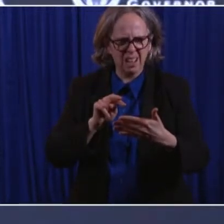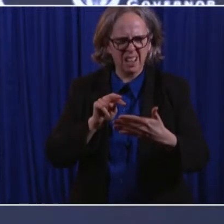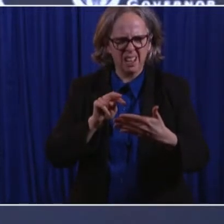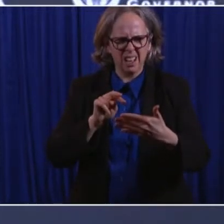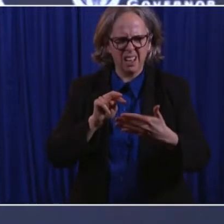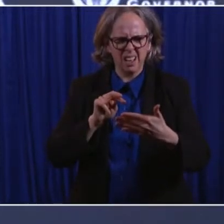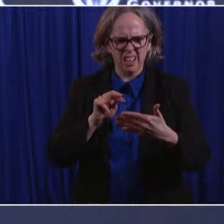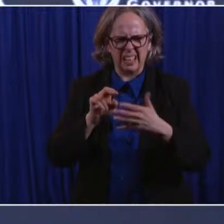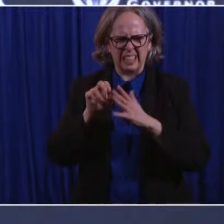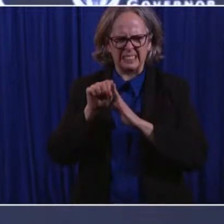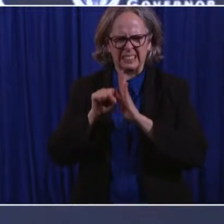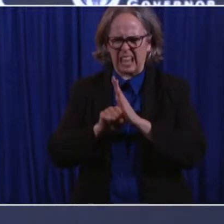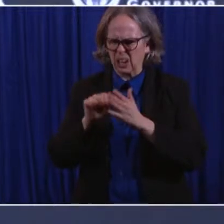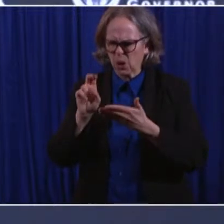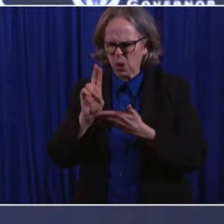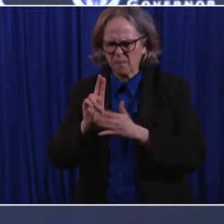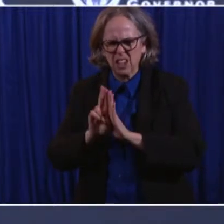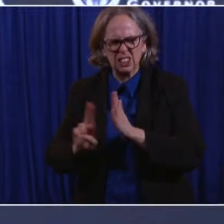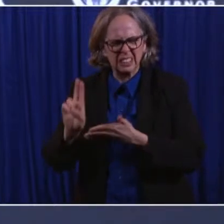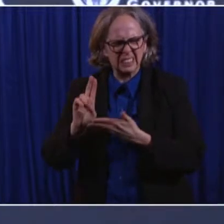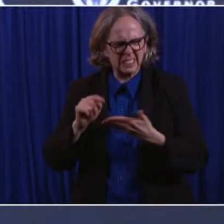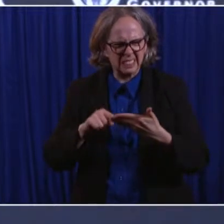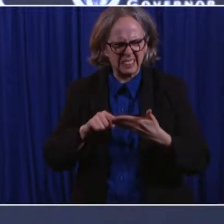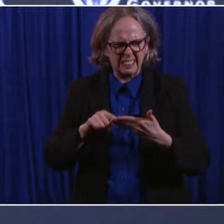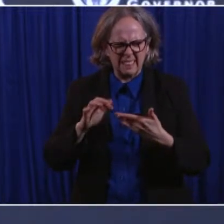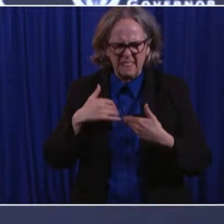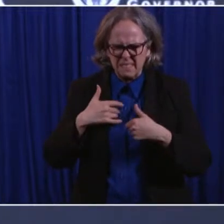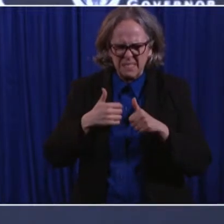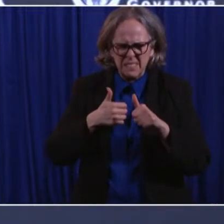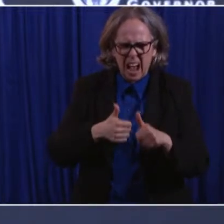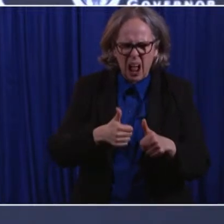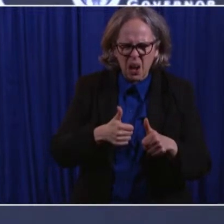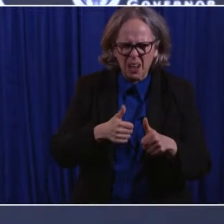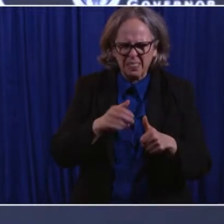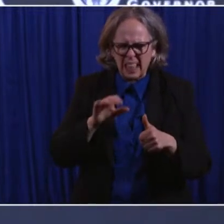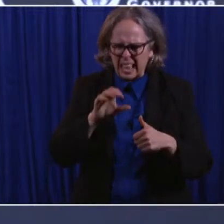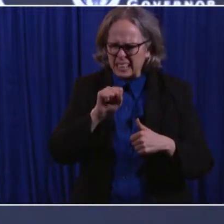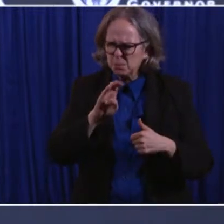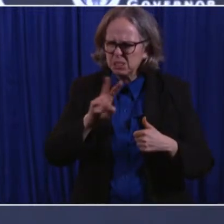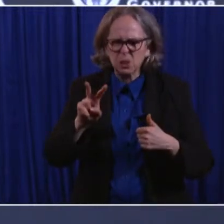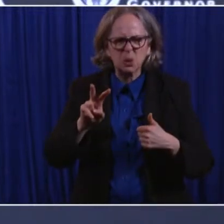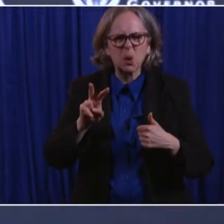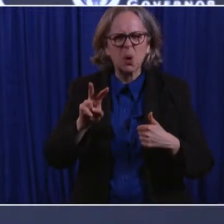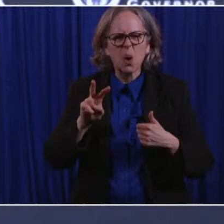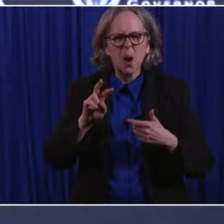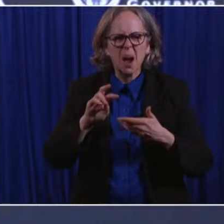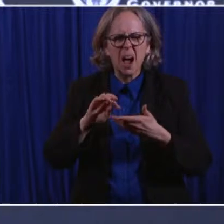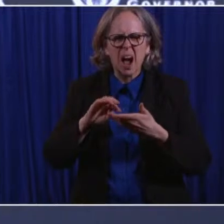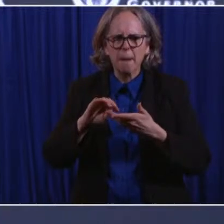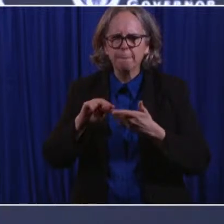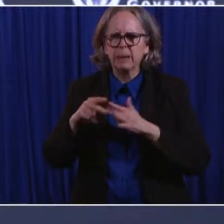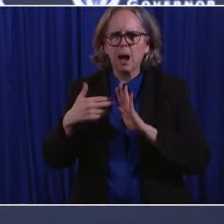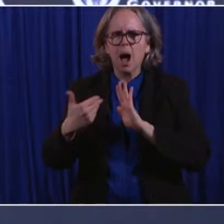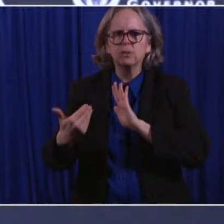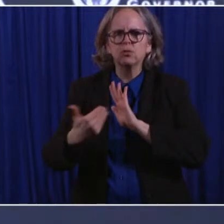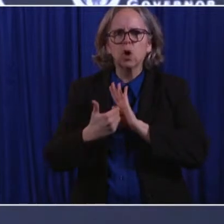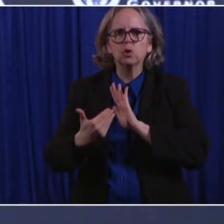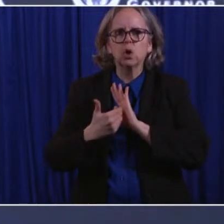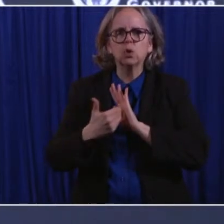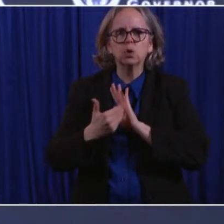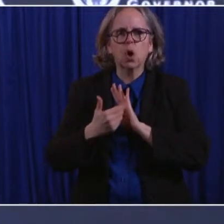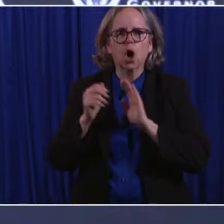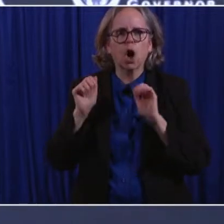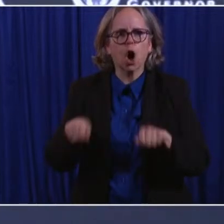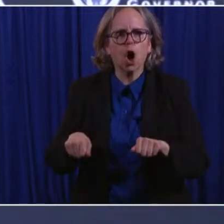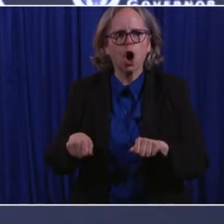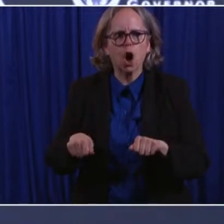really? I'm going to get sued in all 88 counties under this bill. Why? Why would we change what's been working as